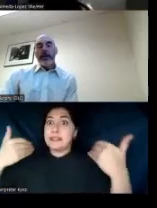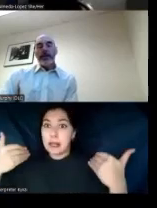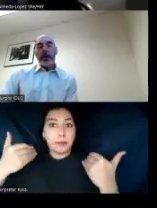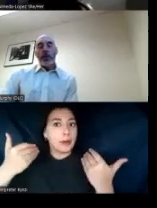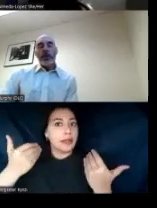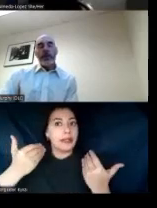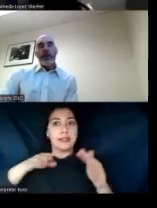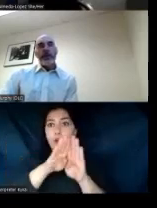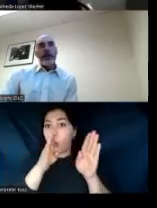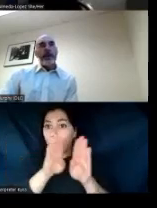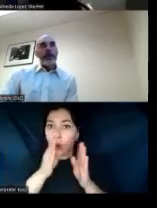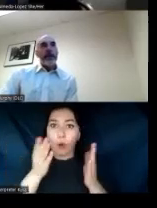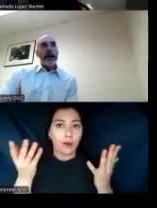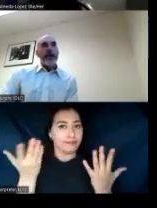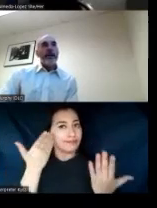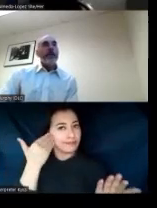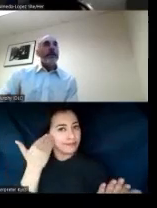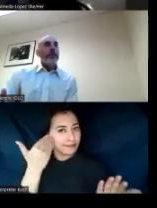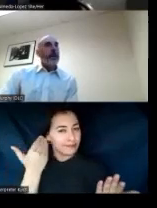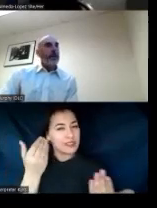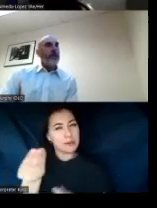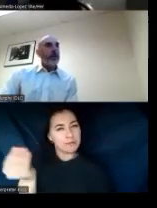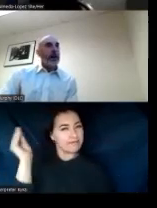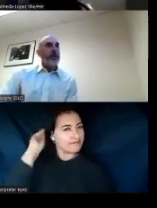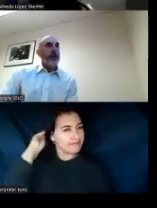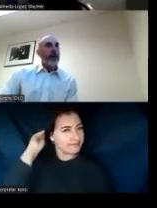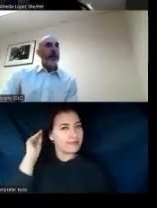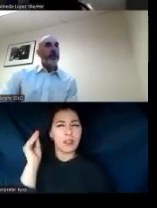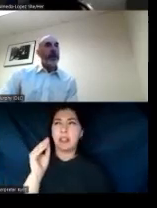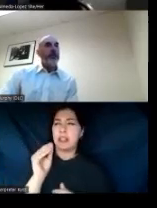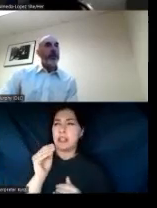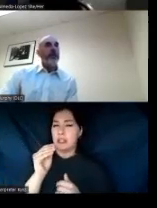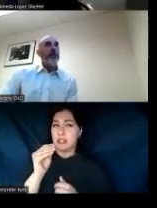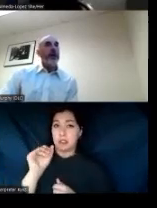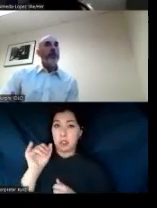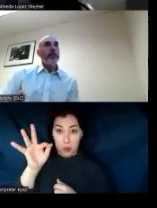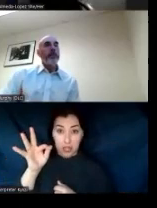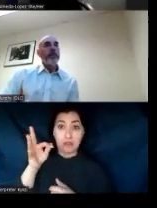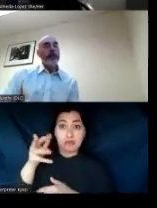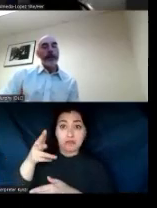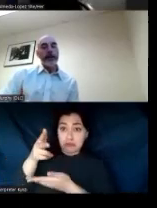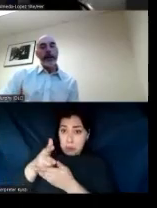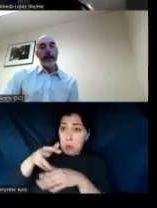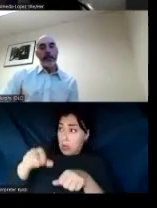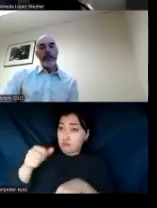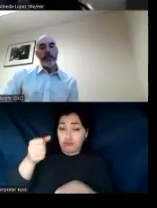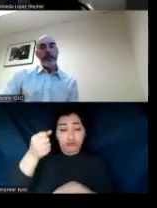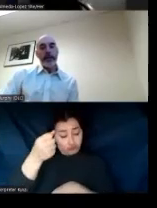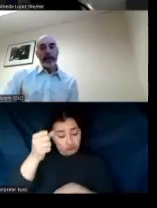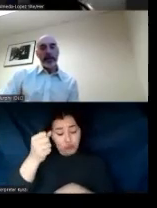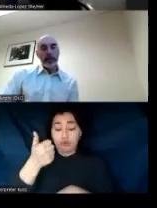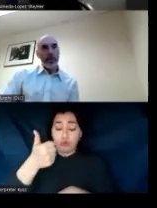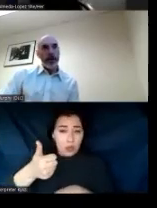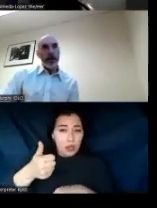So think about that. Think about the path of travel then, especially from from the accessible parking